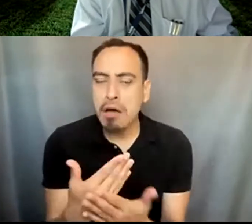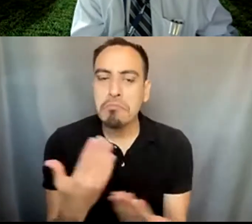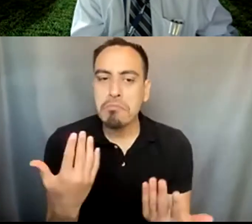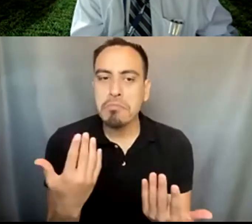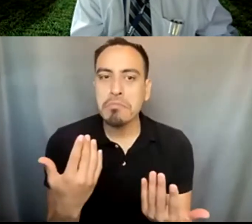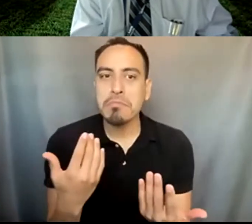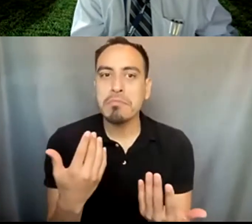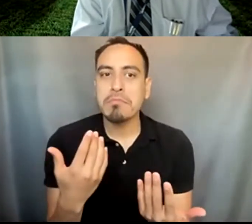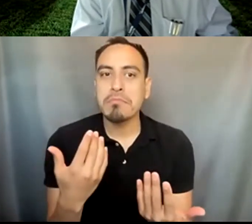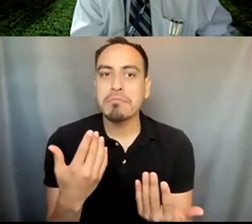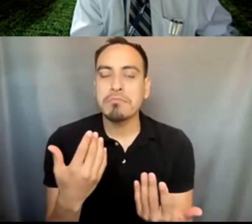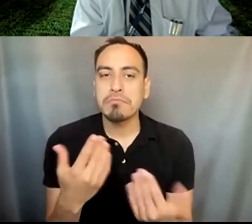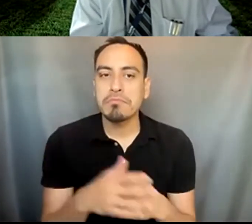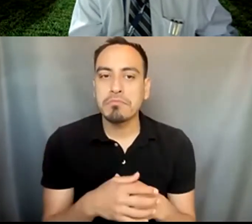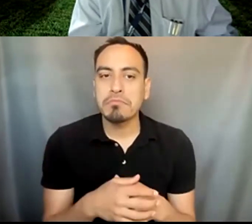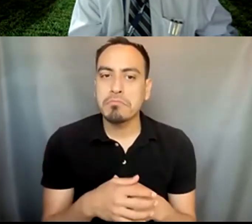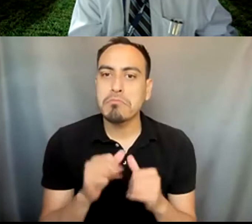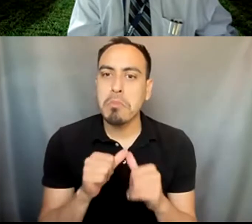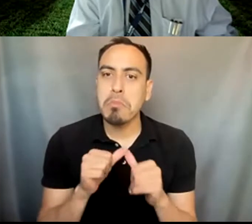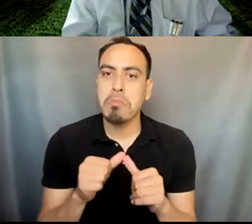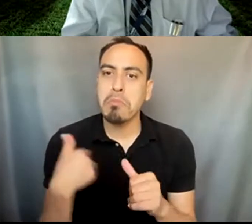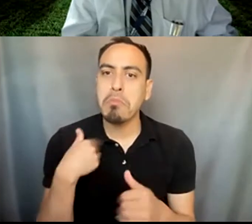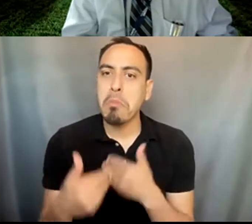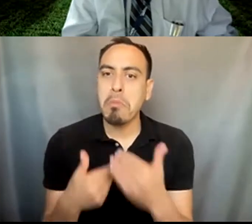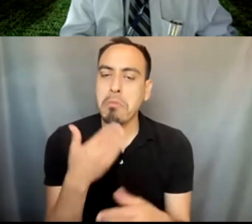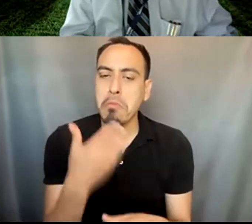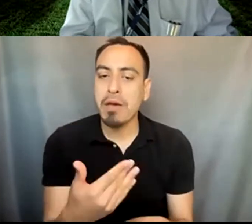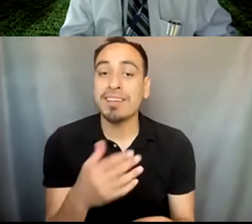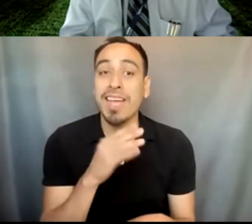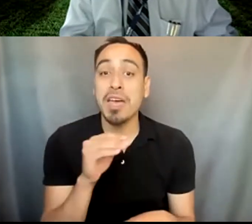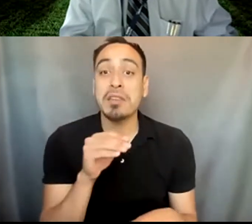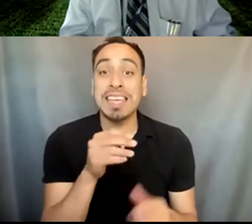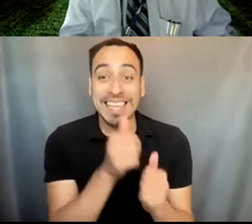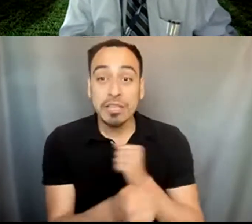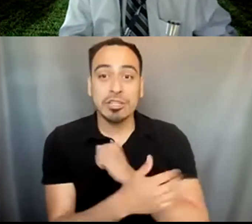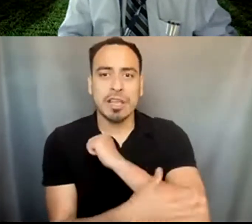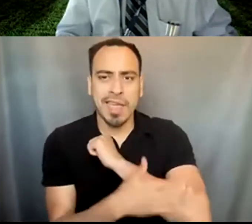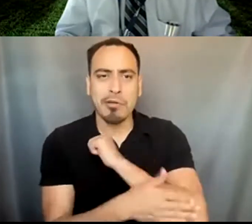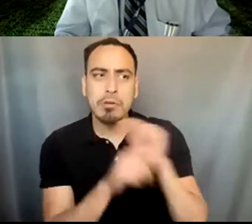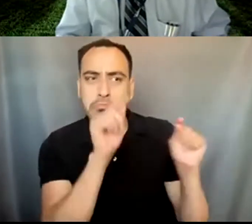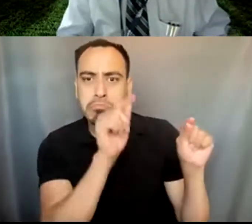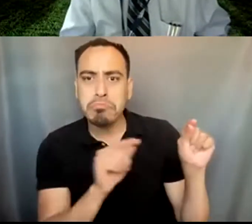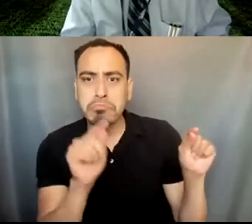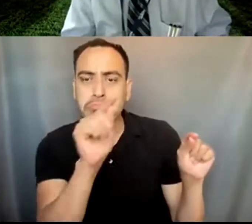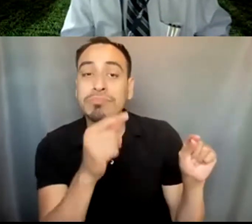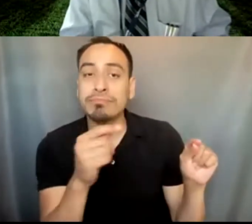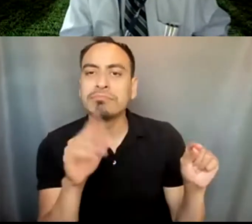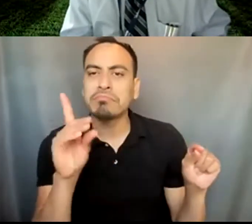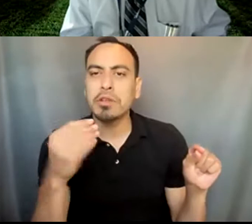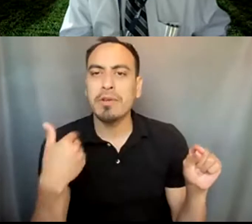for vaccine. So each of the counties, when you look, they do have some additional vaccine that